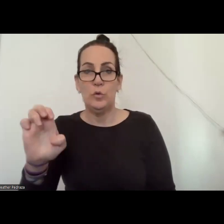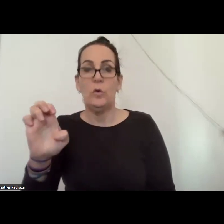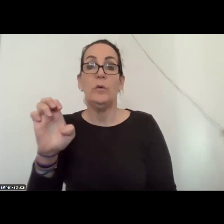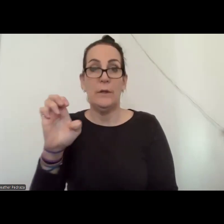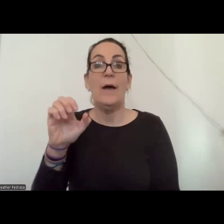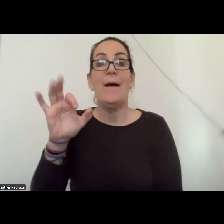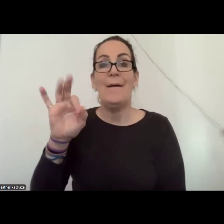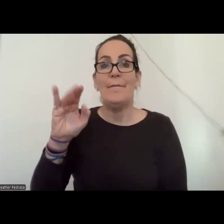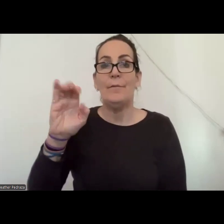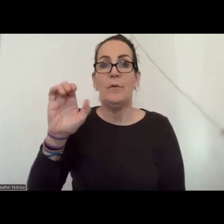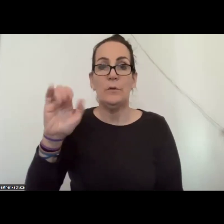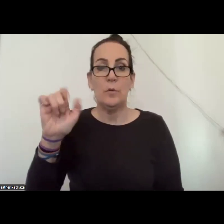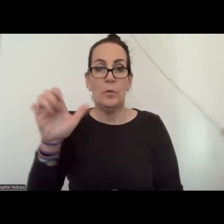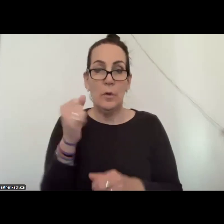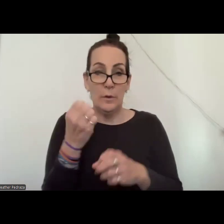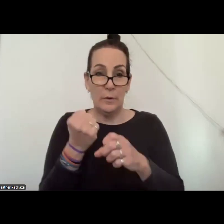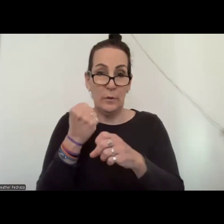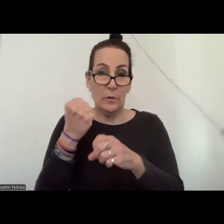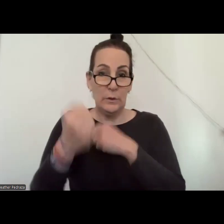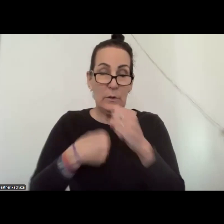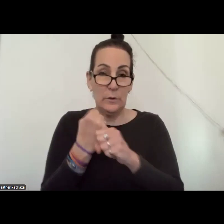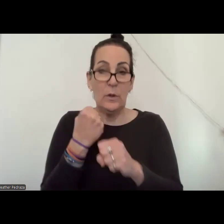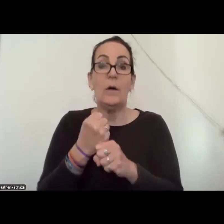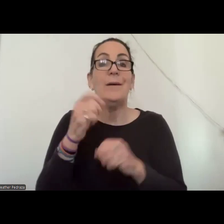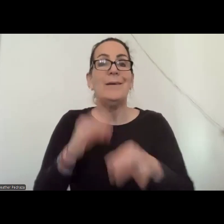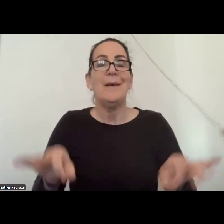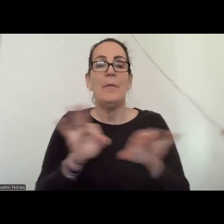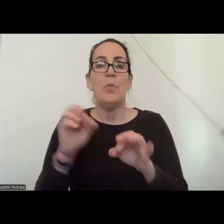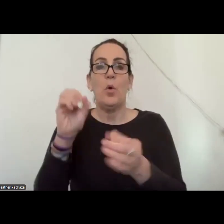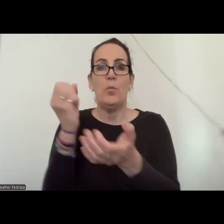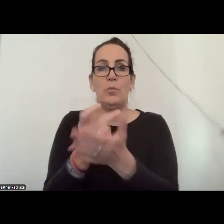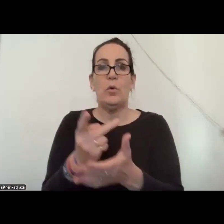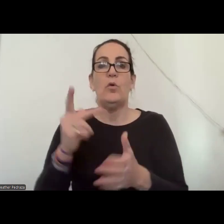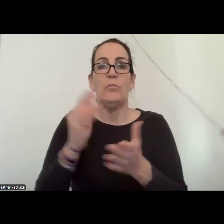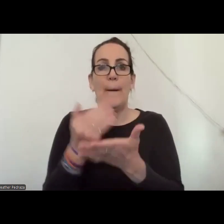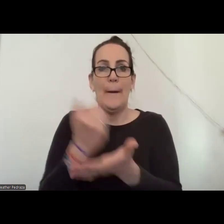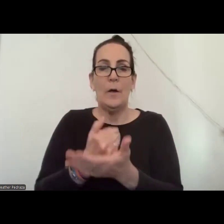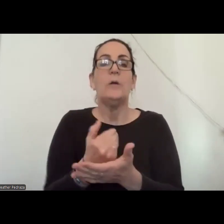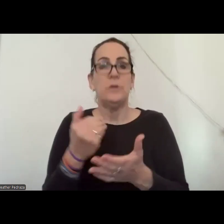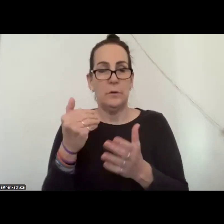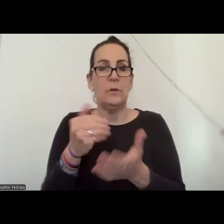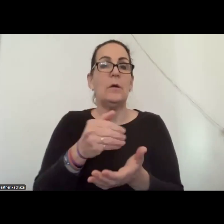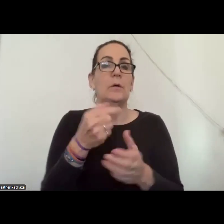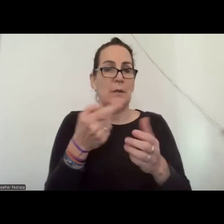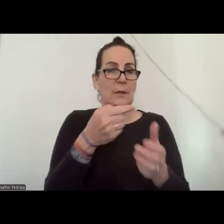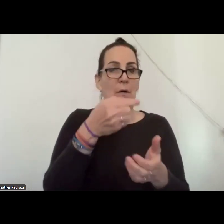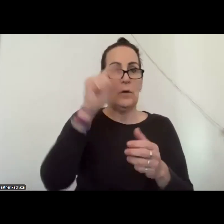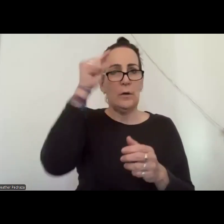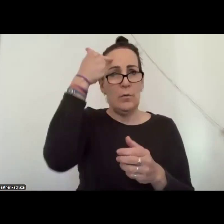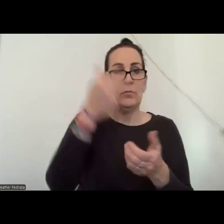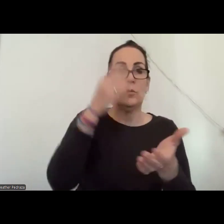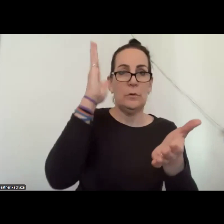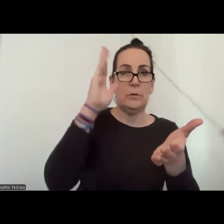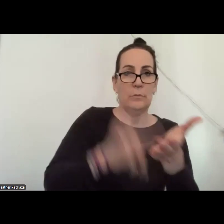by the middle of June by the legislature and signed into law by the governor. So the January 10th budget is